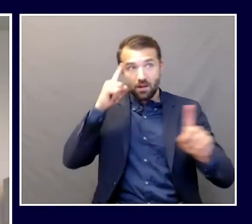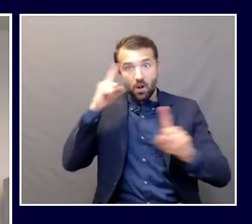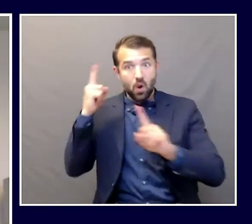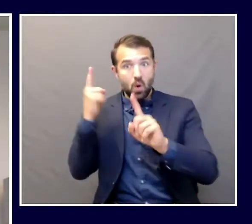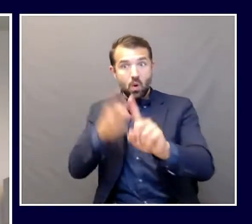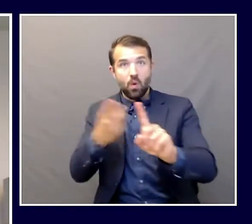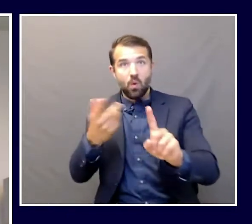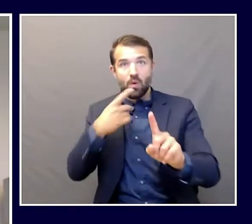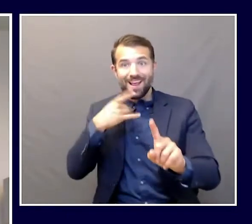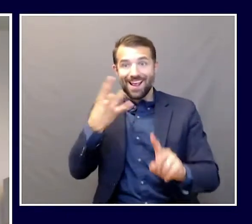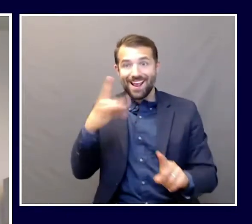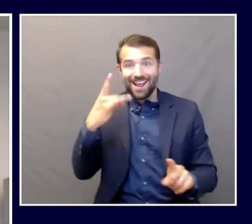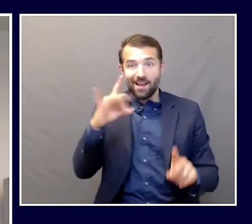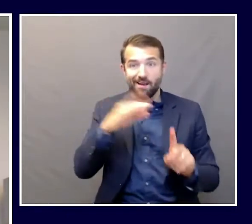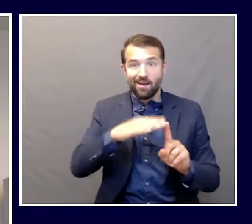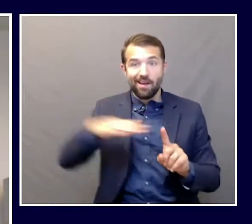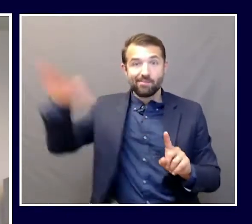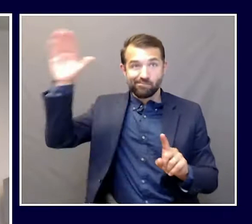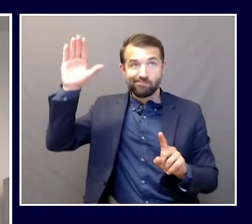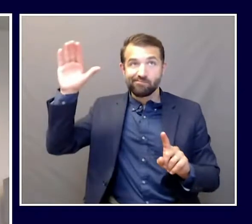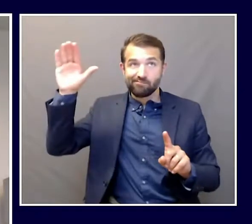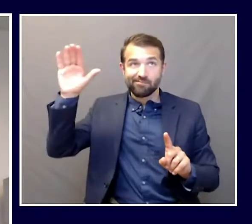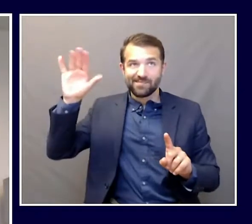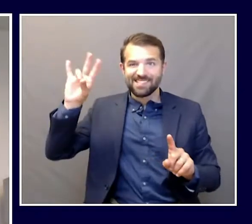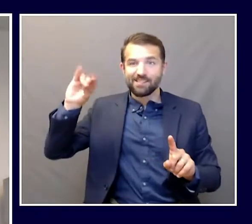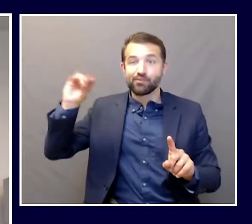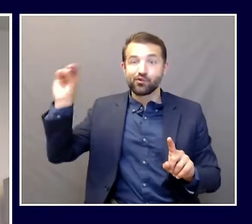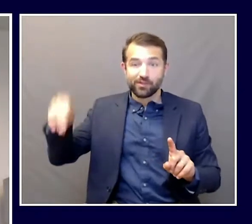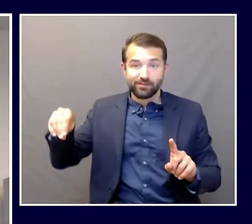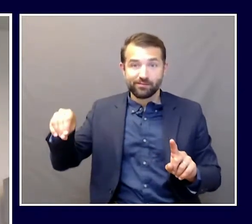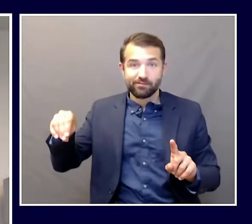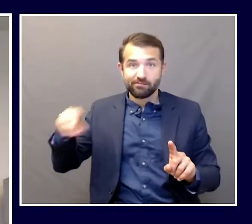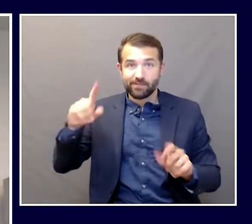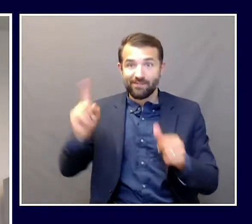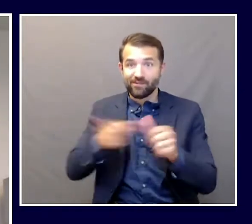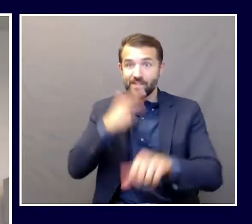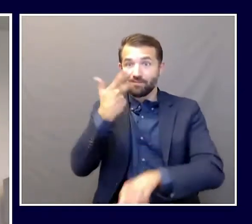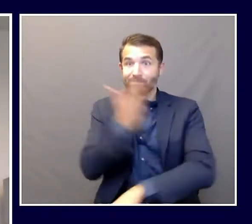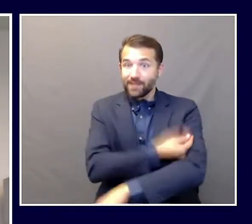dose at 70%. But the reason I